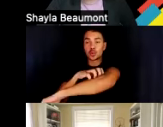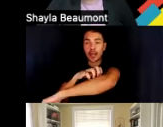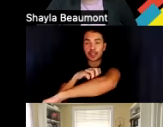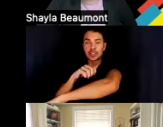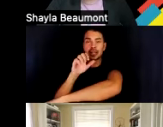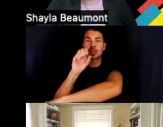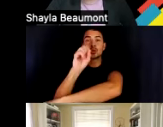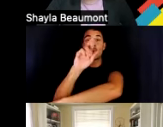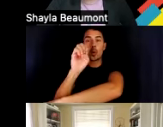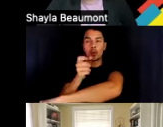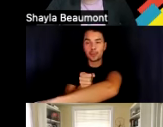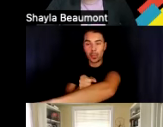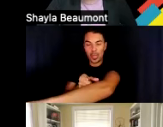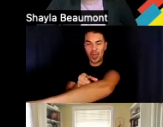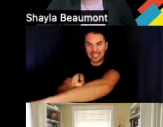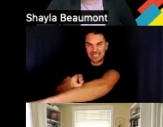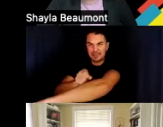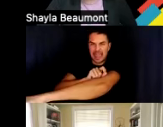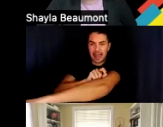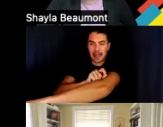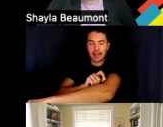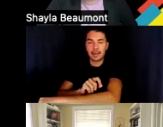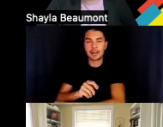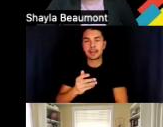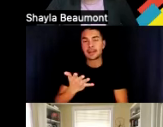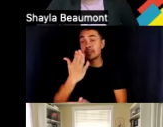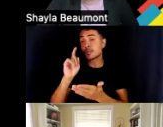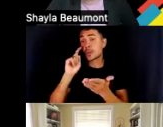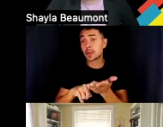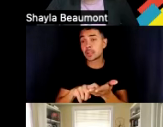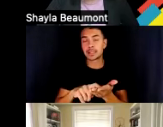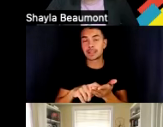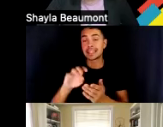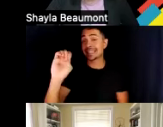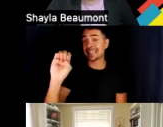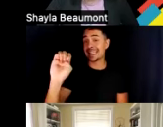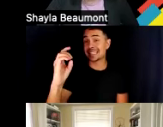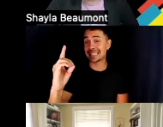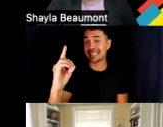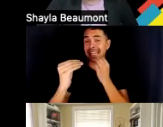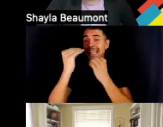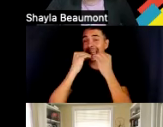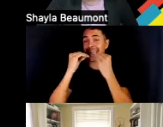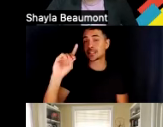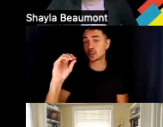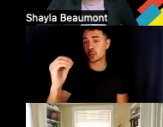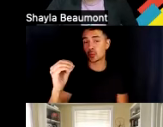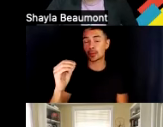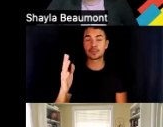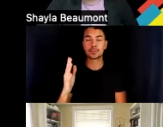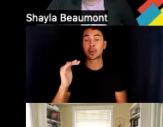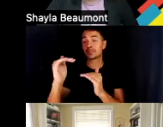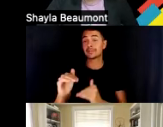on the skin. You might notice just like eating disorders or substance abuse as